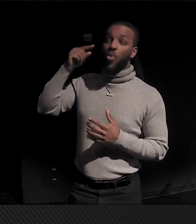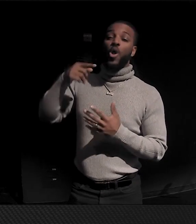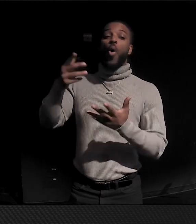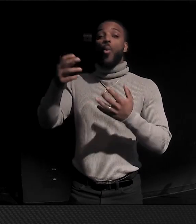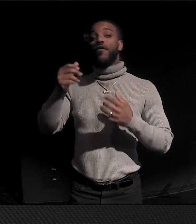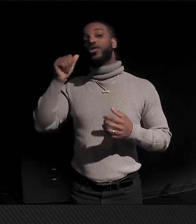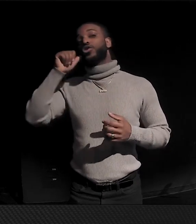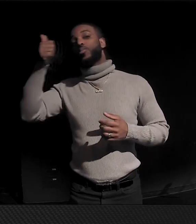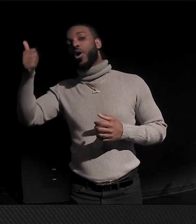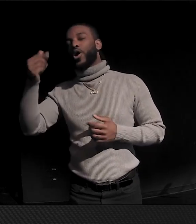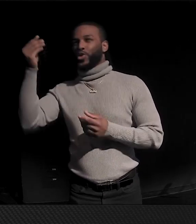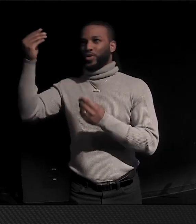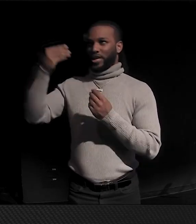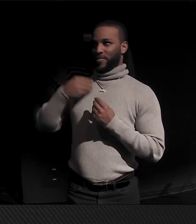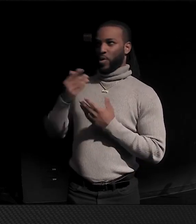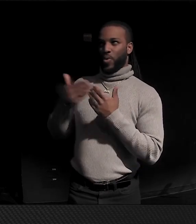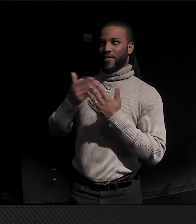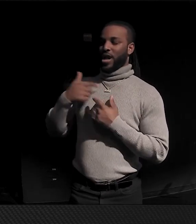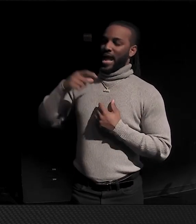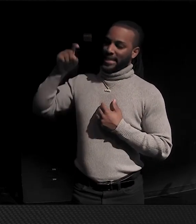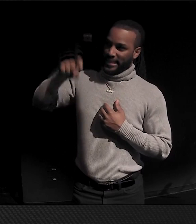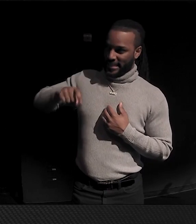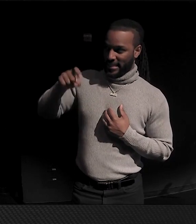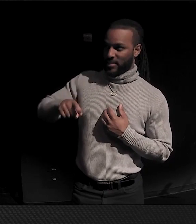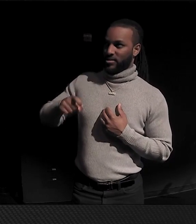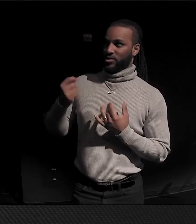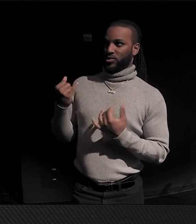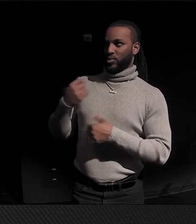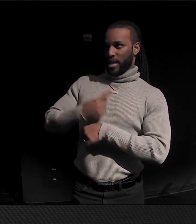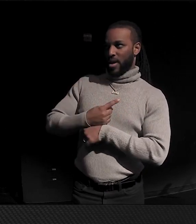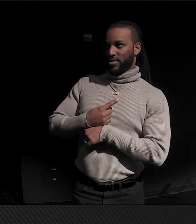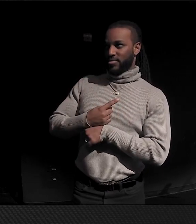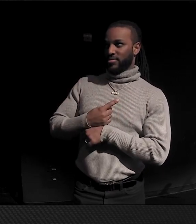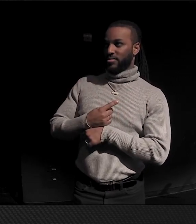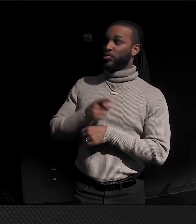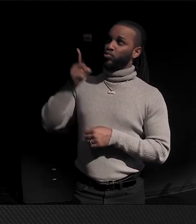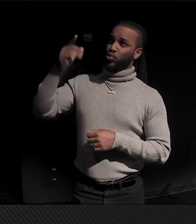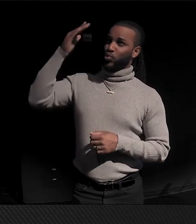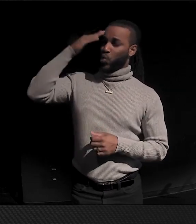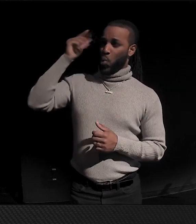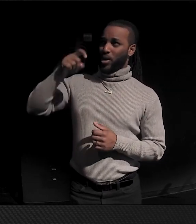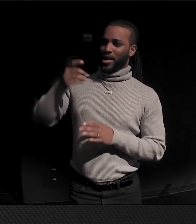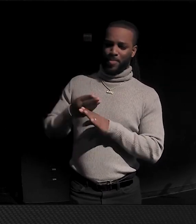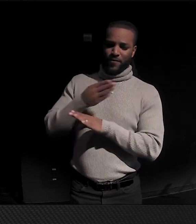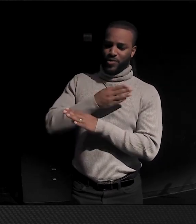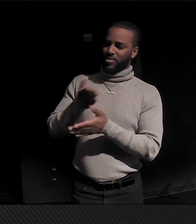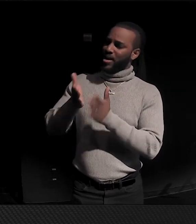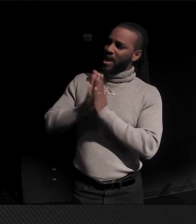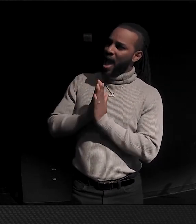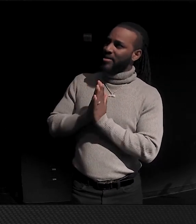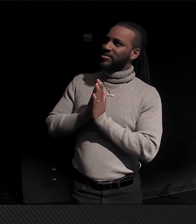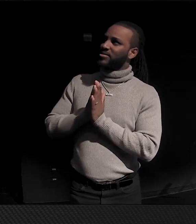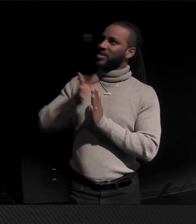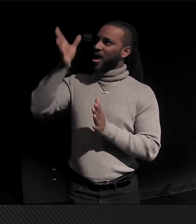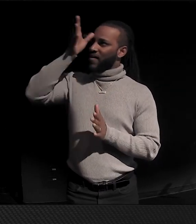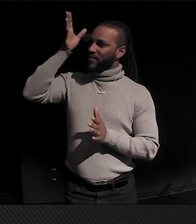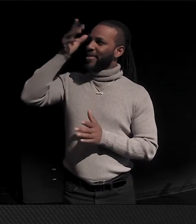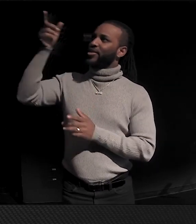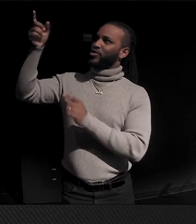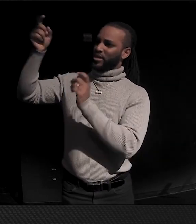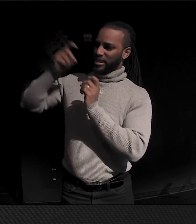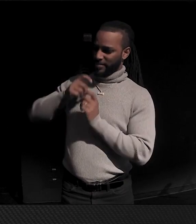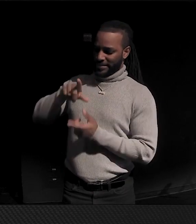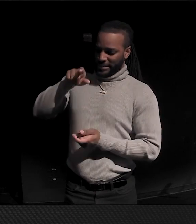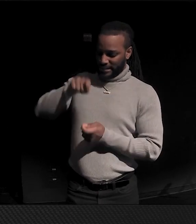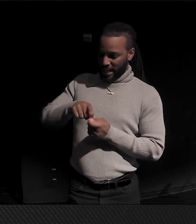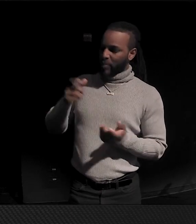tomorrow. You give me what I need for today. And you know what I need before I ask, and you're my good Father who loves me. You give me what